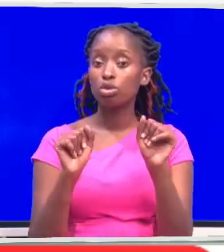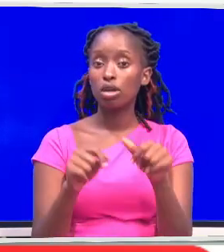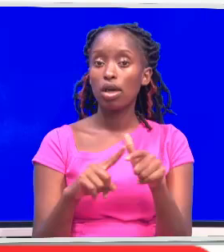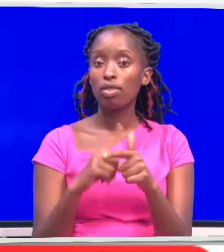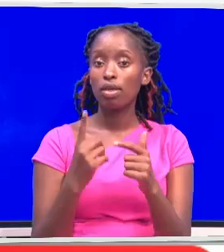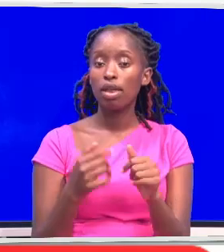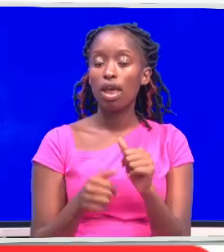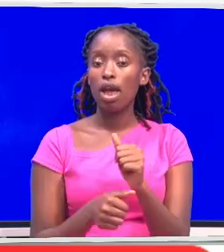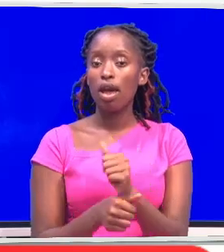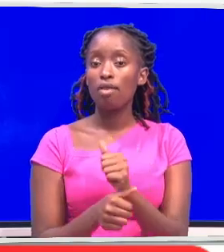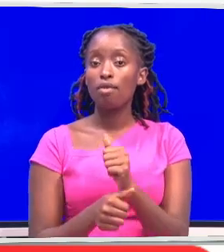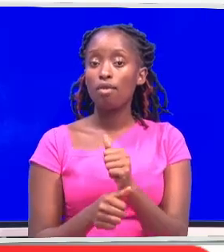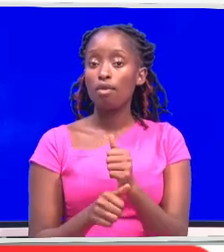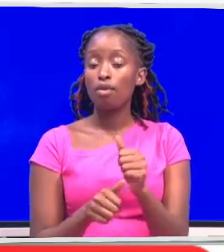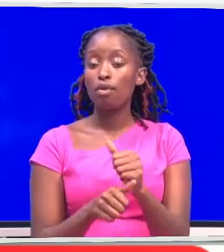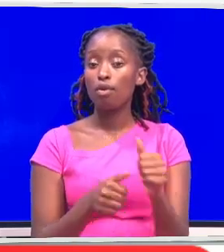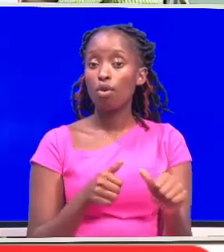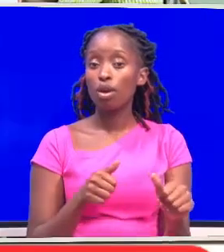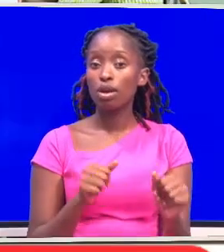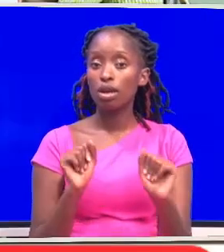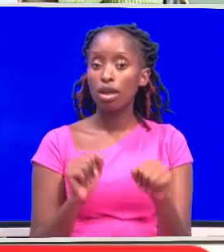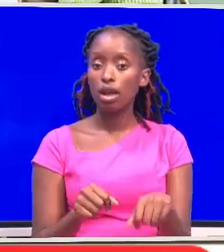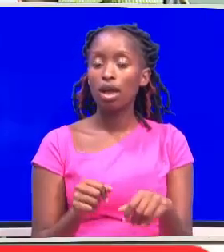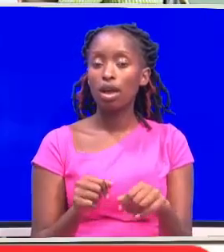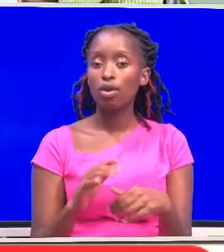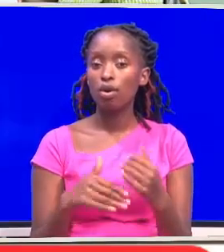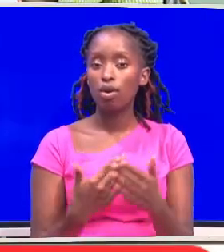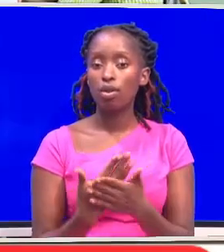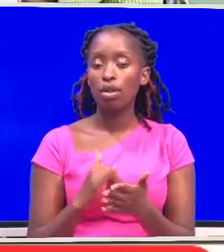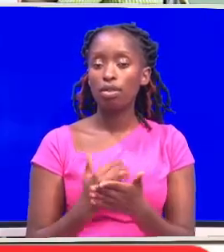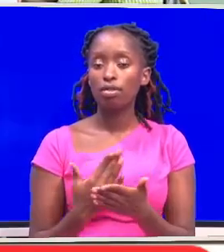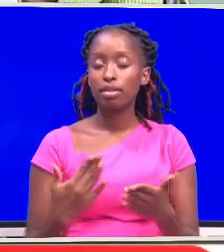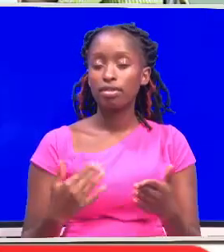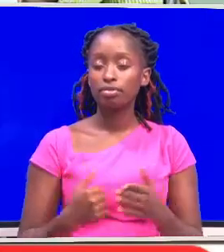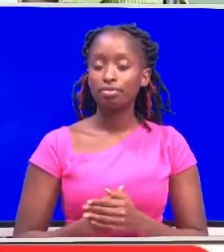where they're in a position where they have to lay off. For TV47, I am Natasha.